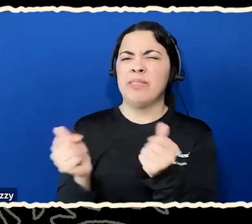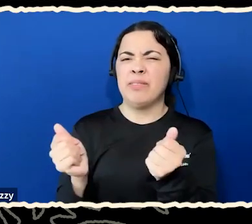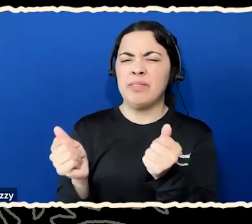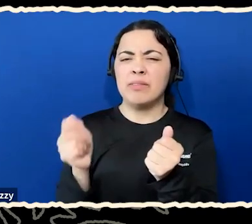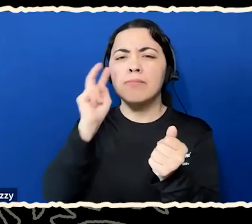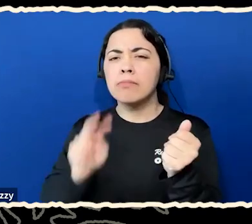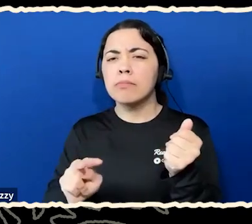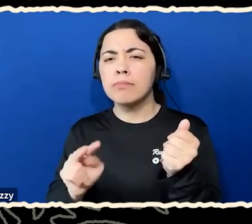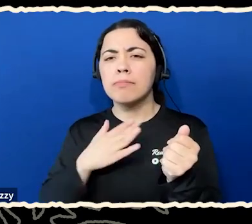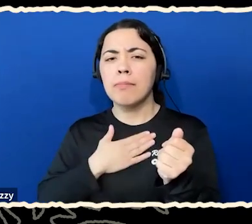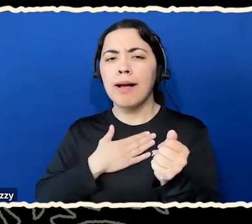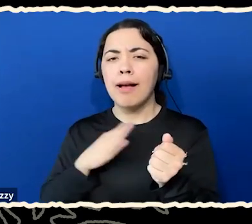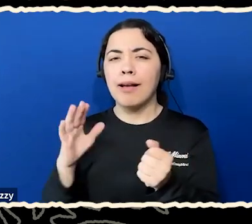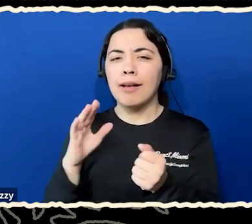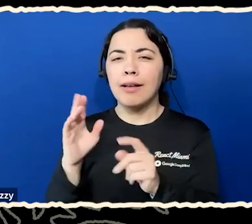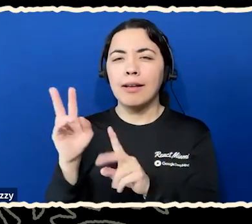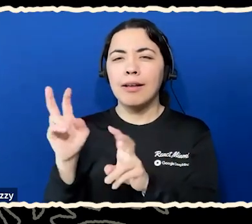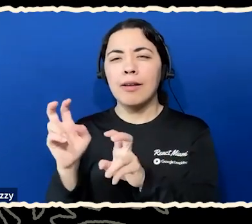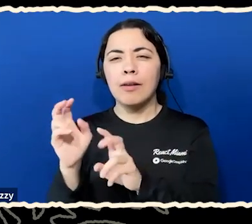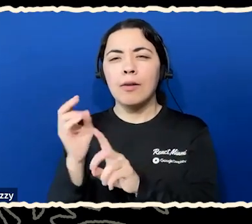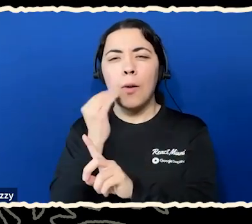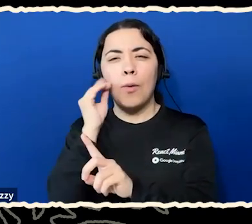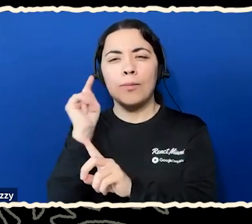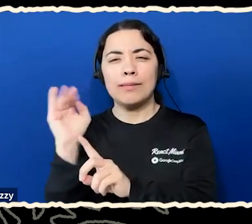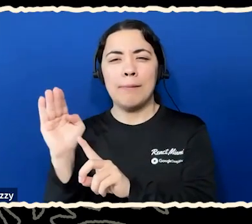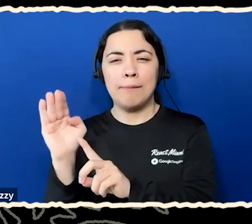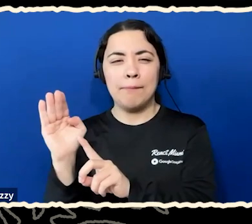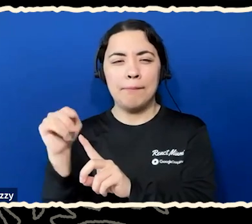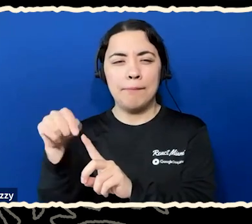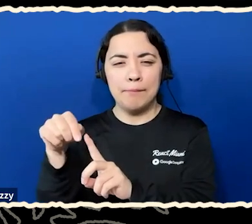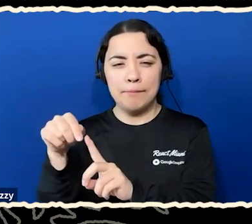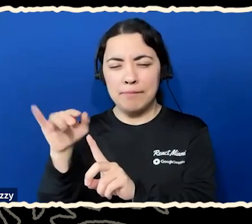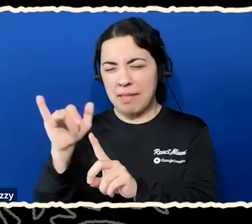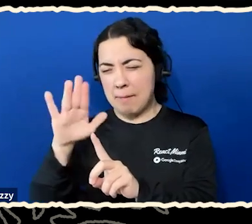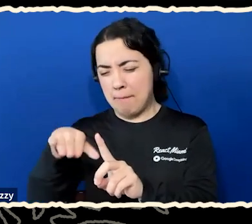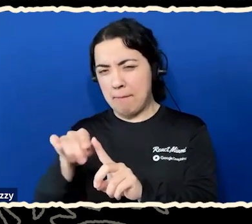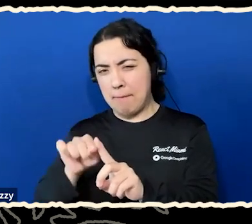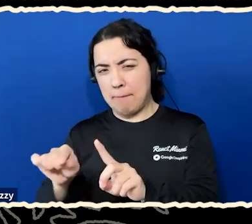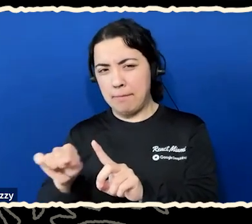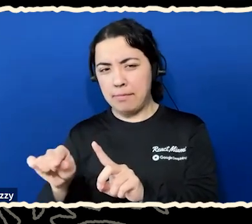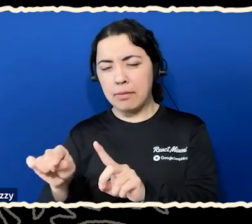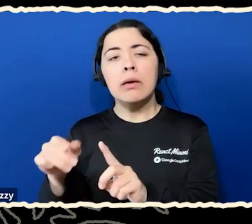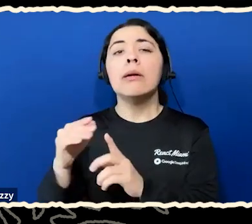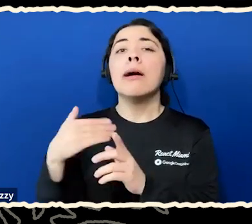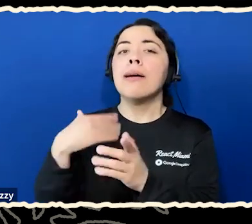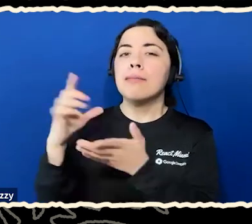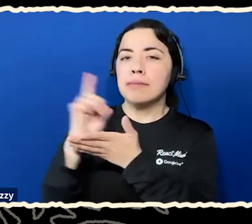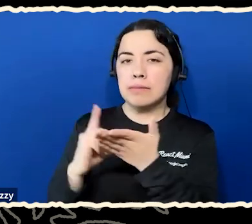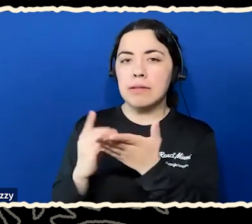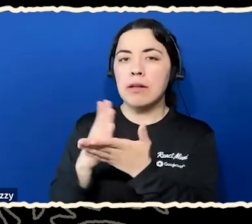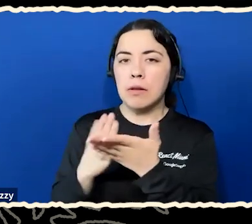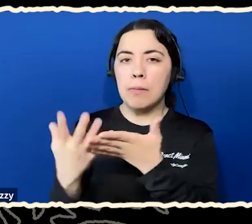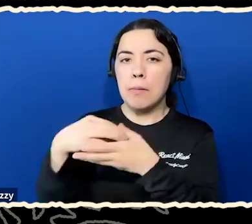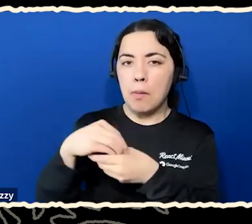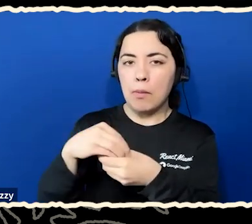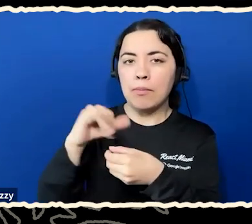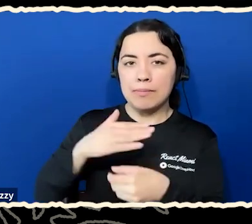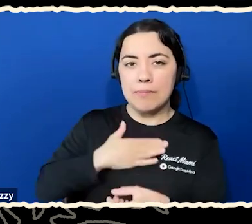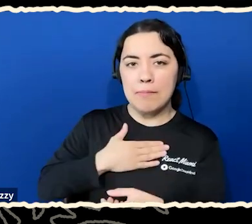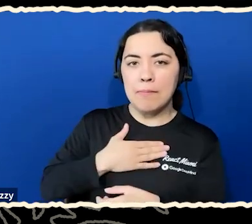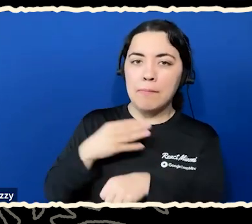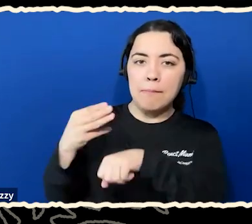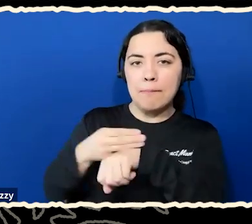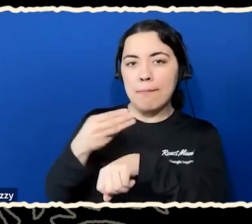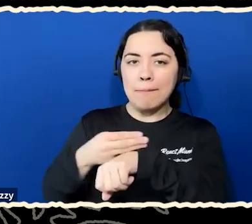of this UI. And I have this sort of design component, which is my React Miami